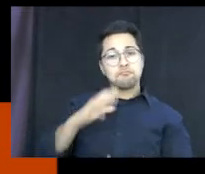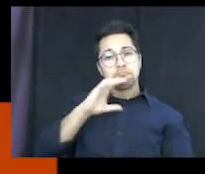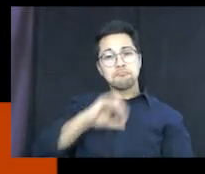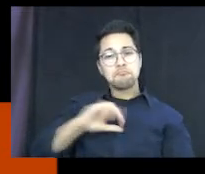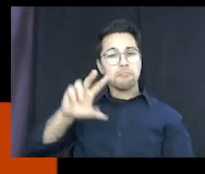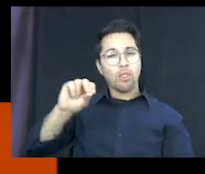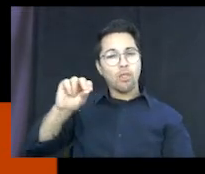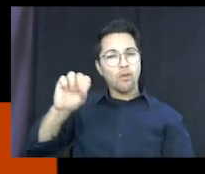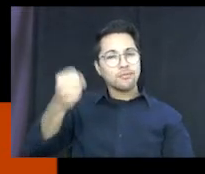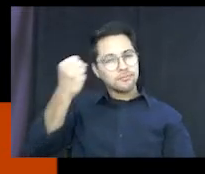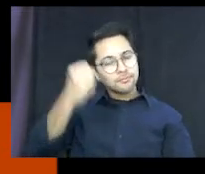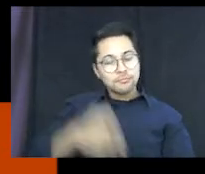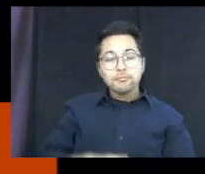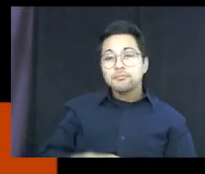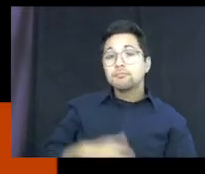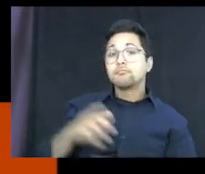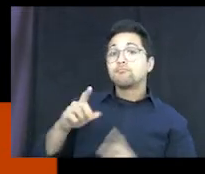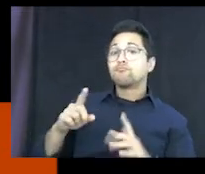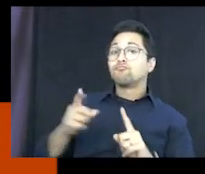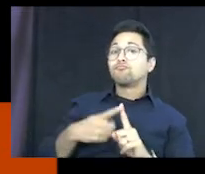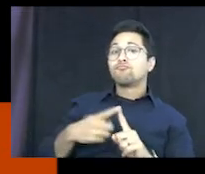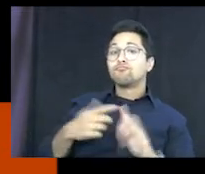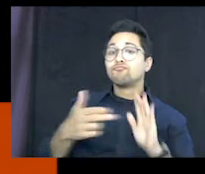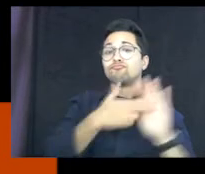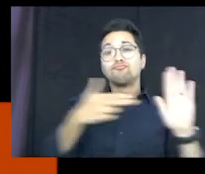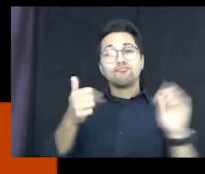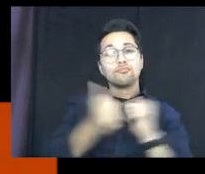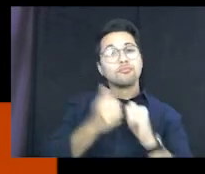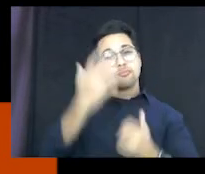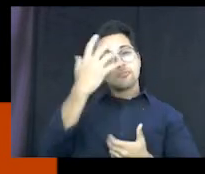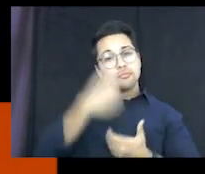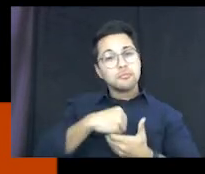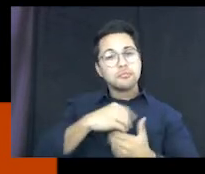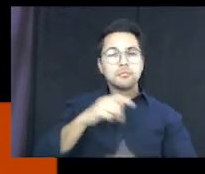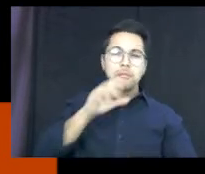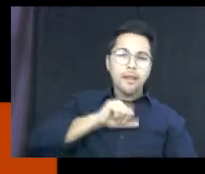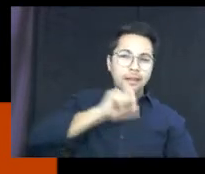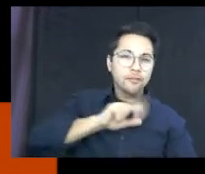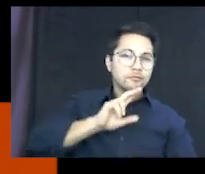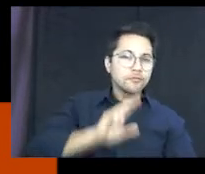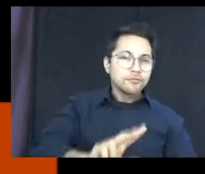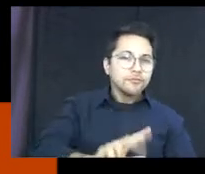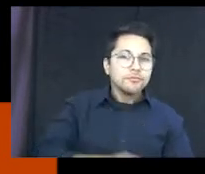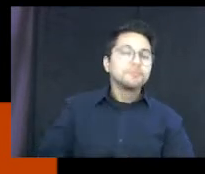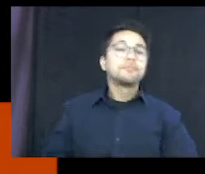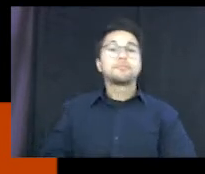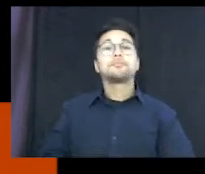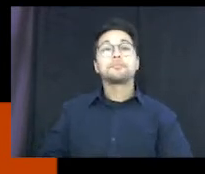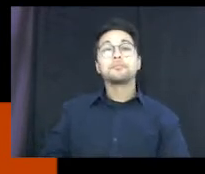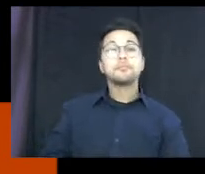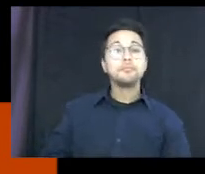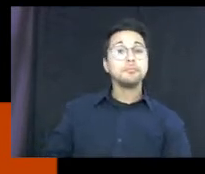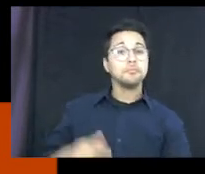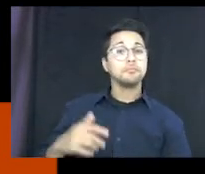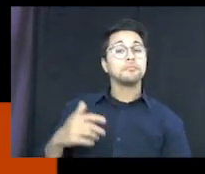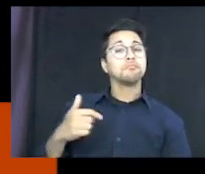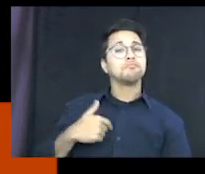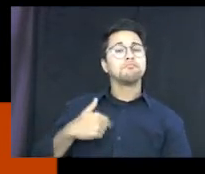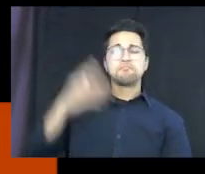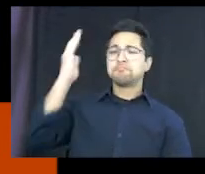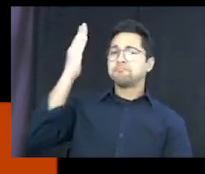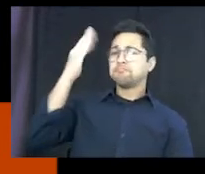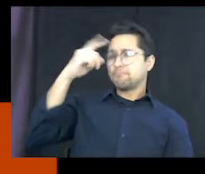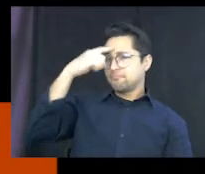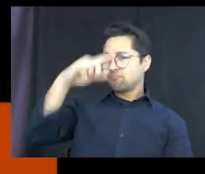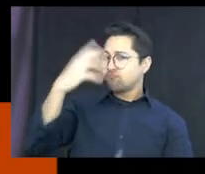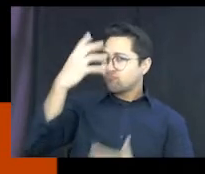30s, who was originally diagnosed with autism at the age of 3. I have been presenting on